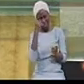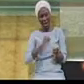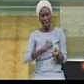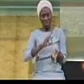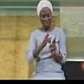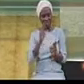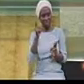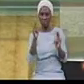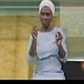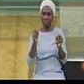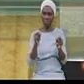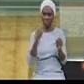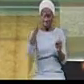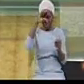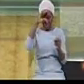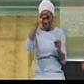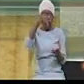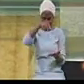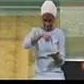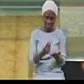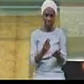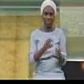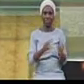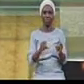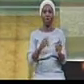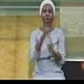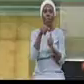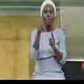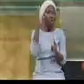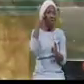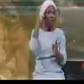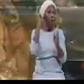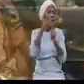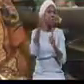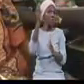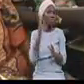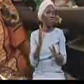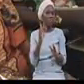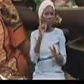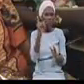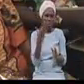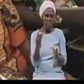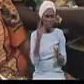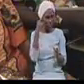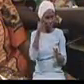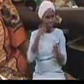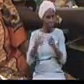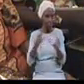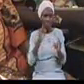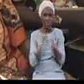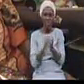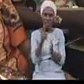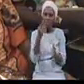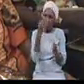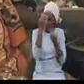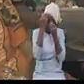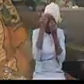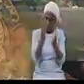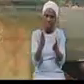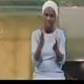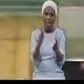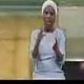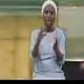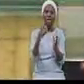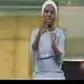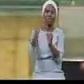of God, there is just one thing to do. Just obey, just obey. If the Spirit of God is knocking at the door of